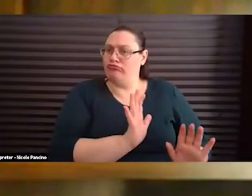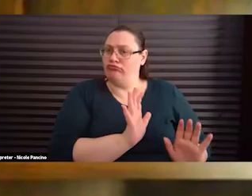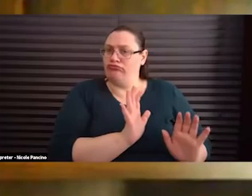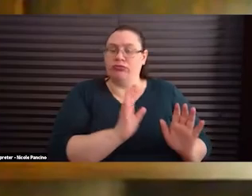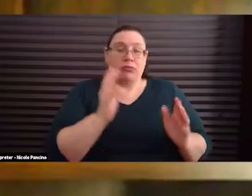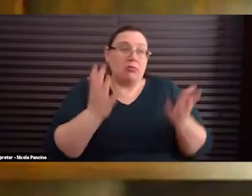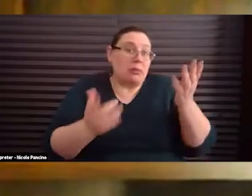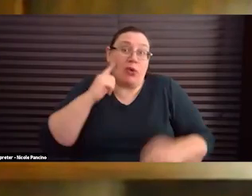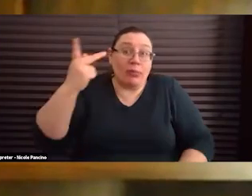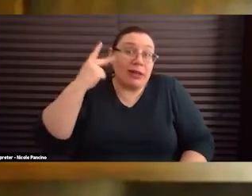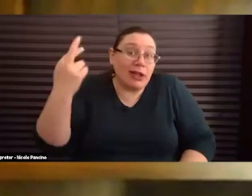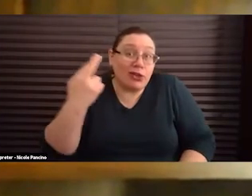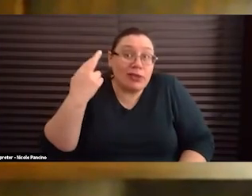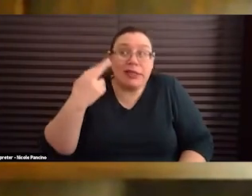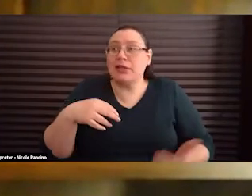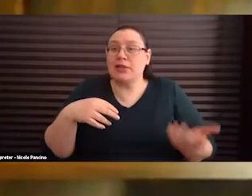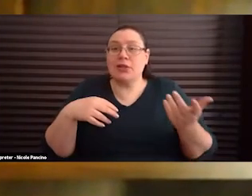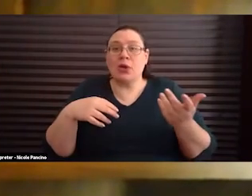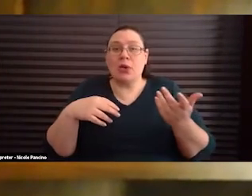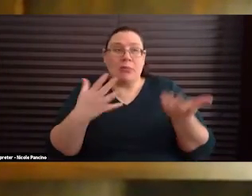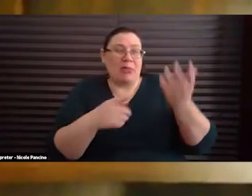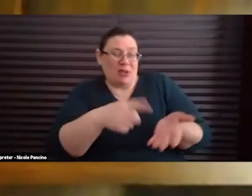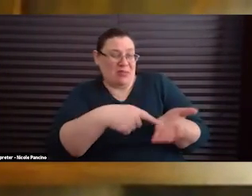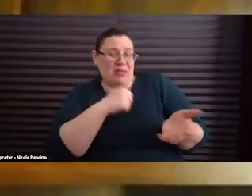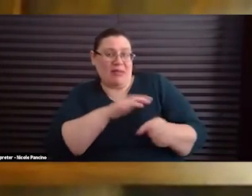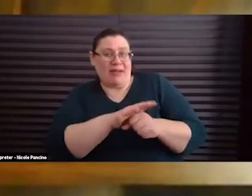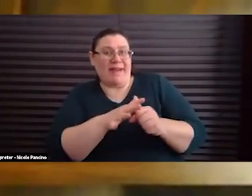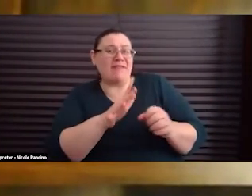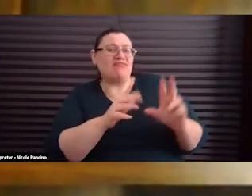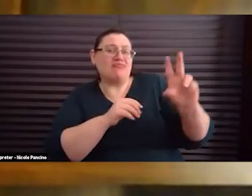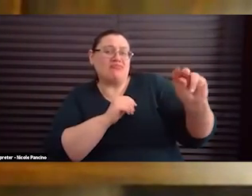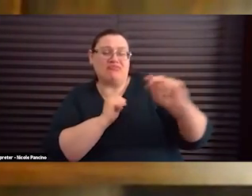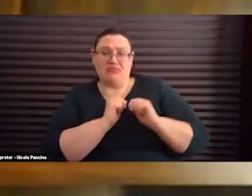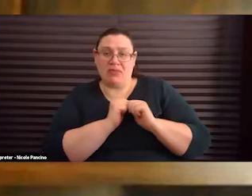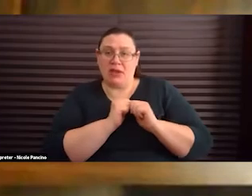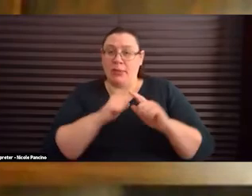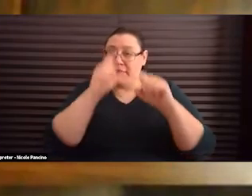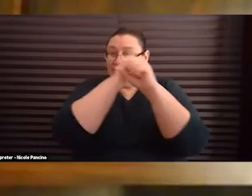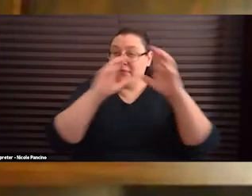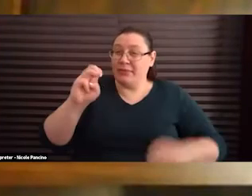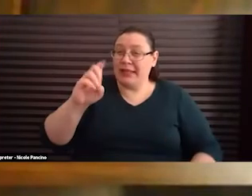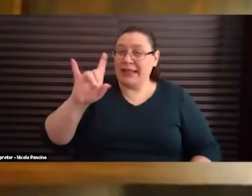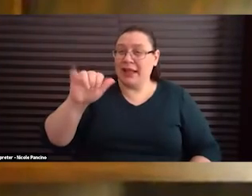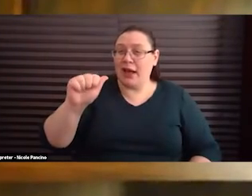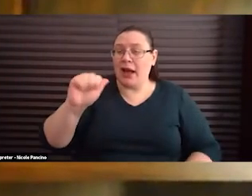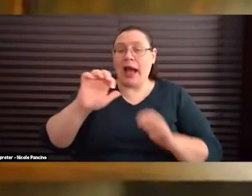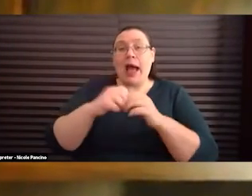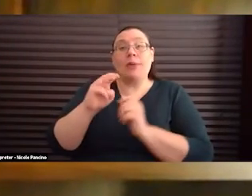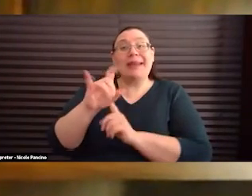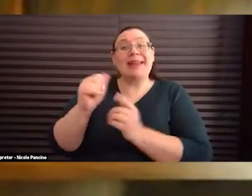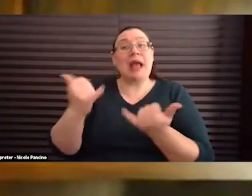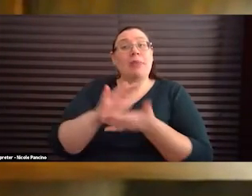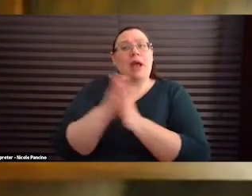political reasons or for reasons that you're not getting paid enough. But if you think about media and the fragmentation of media